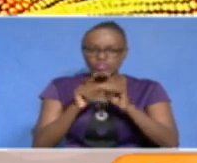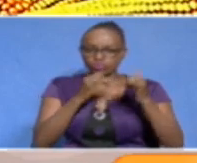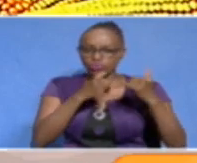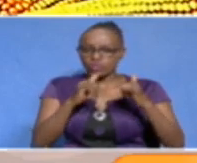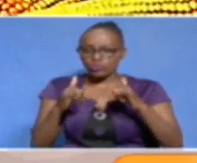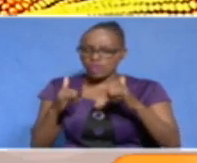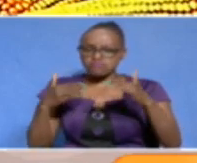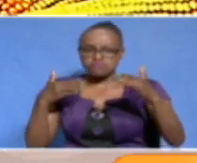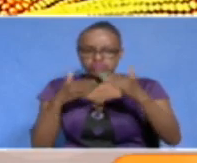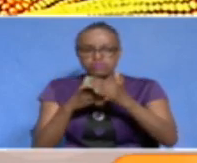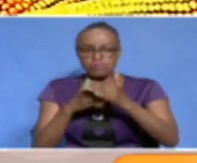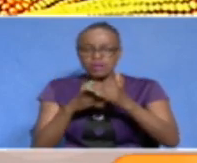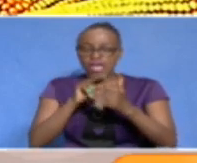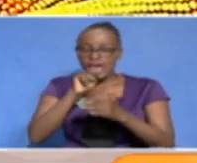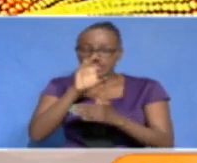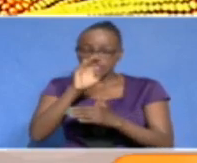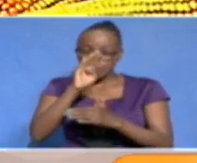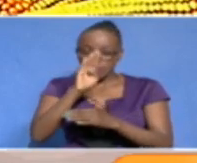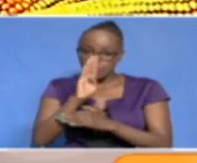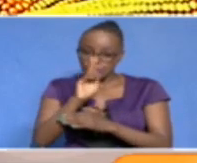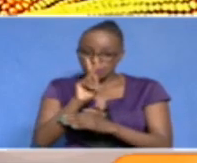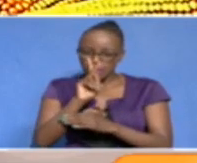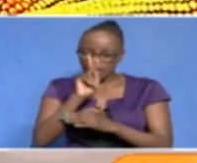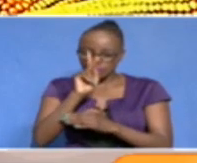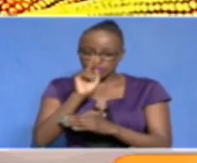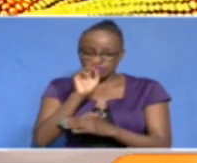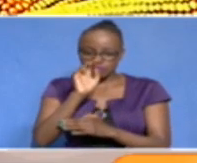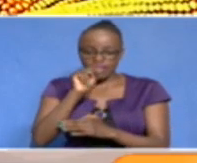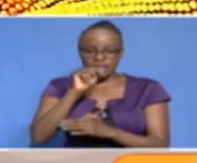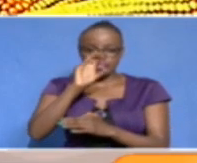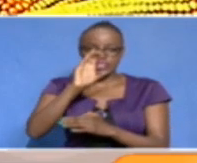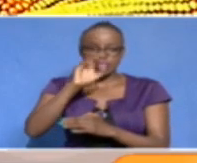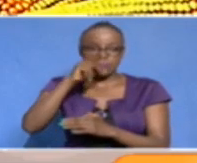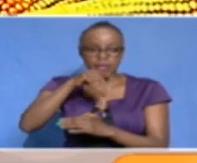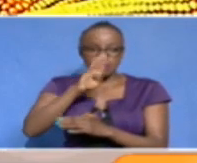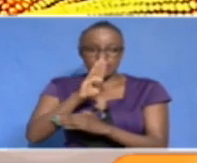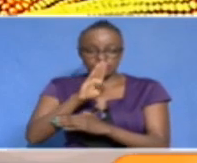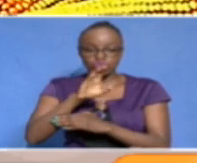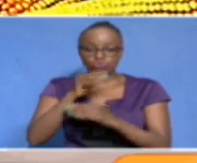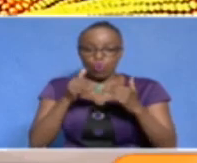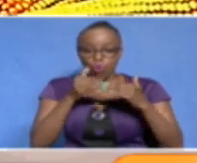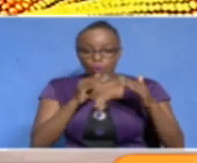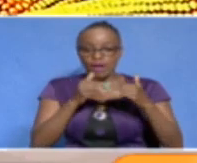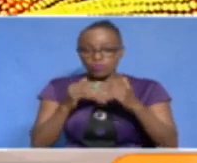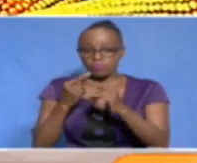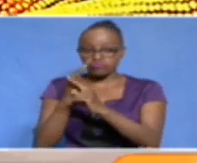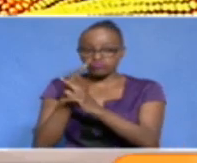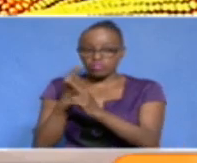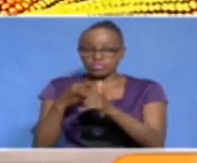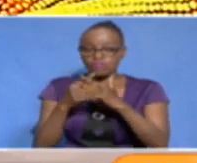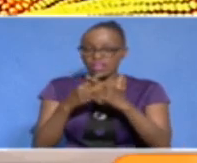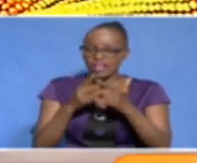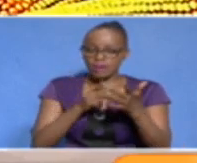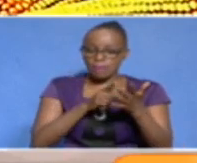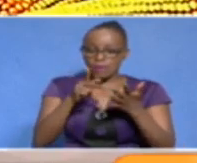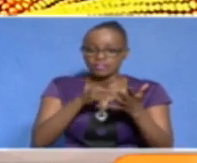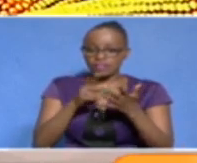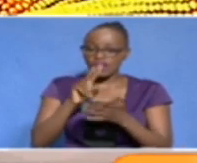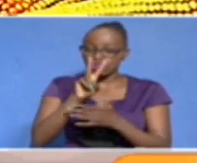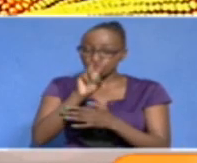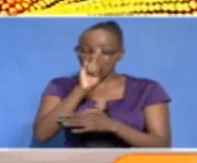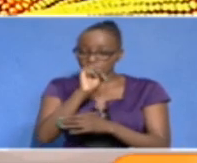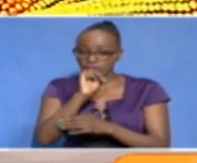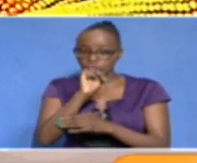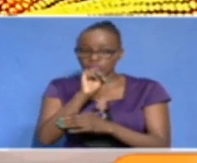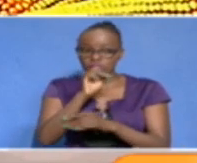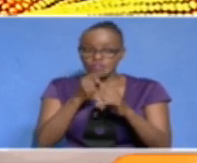compel NCPB to fast-track President Uhuru Kenyatta's order to reopen depots and purchase 2 million bags of